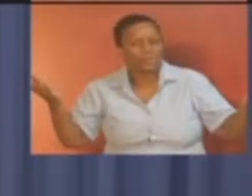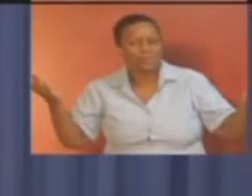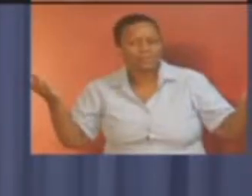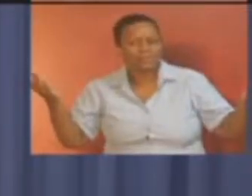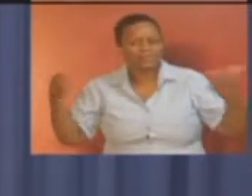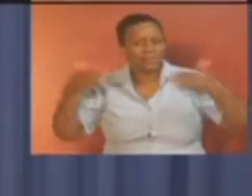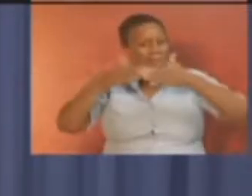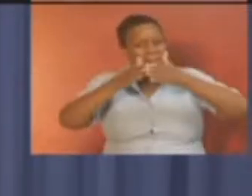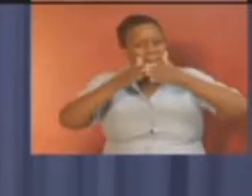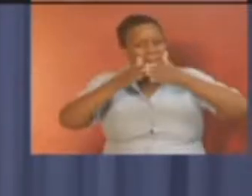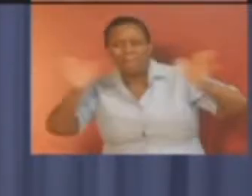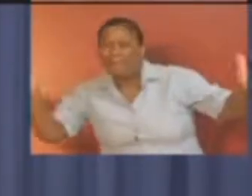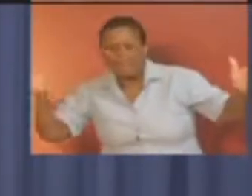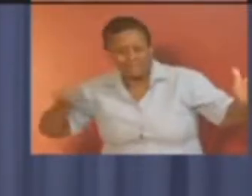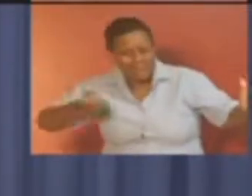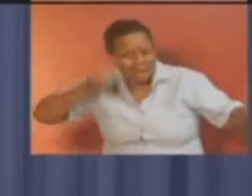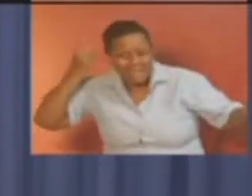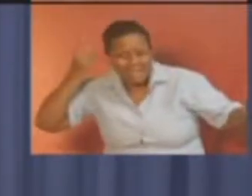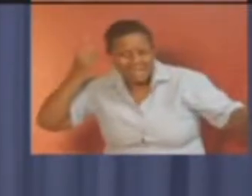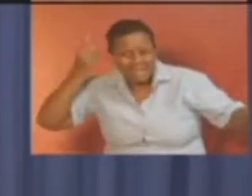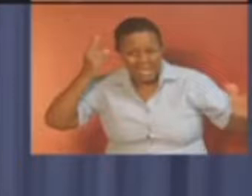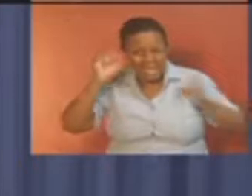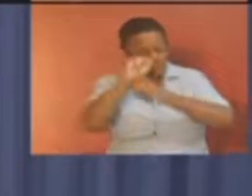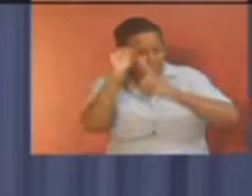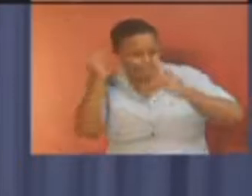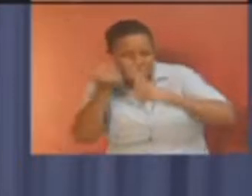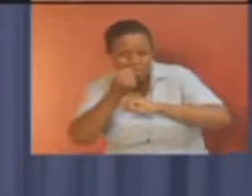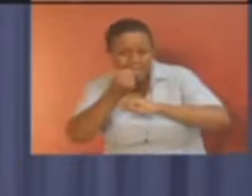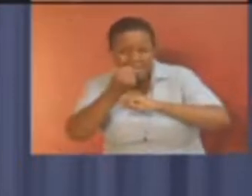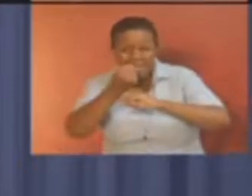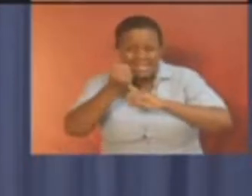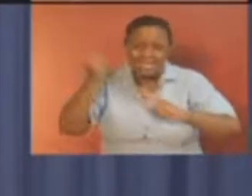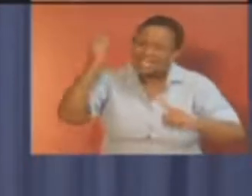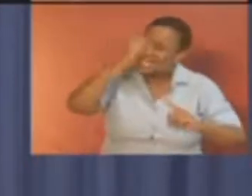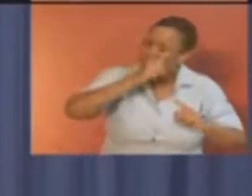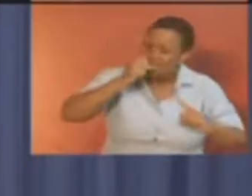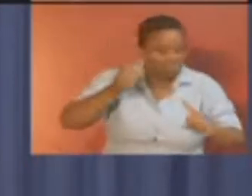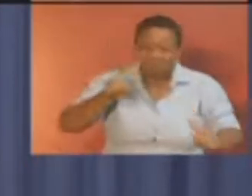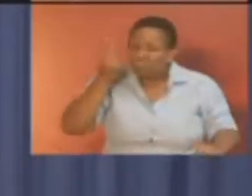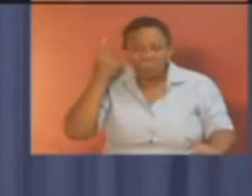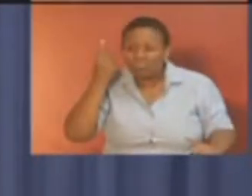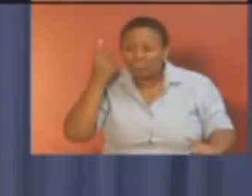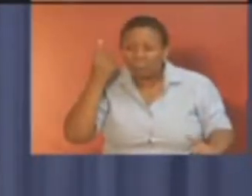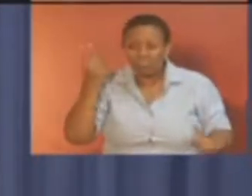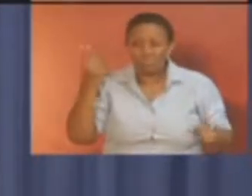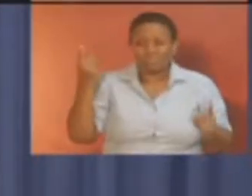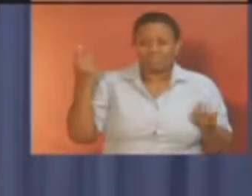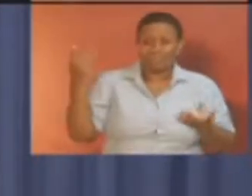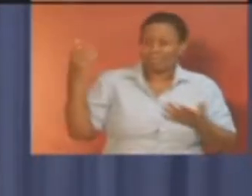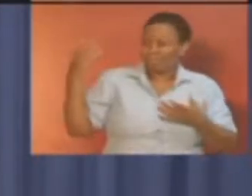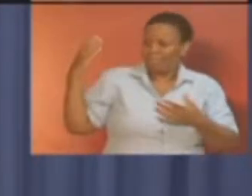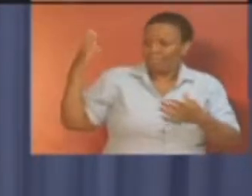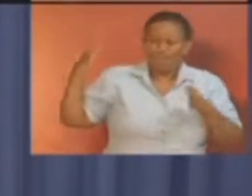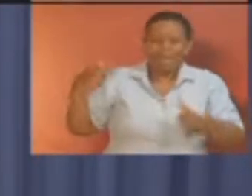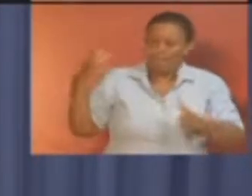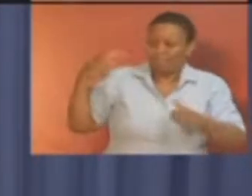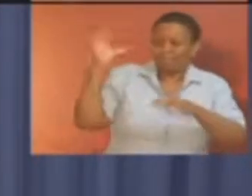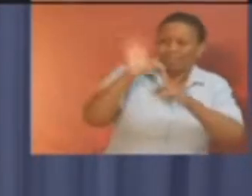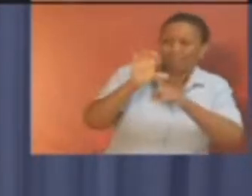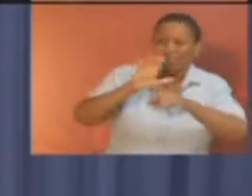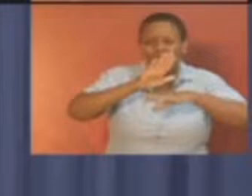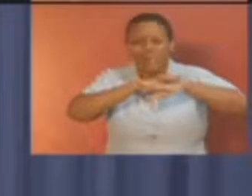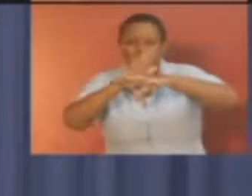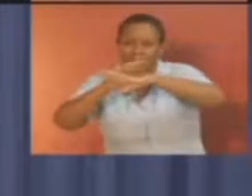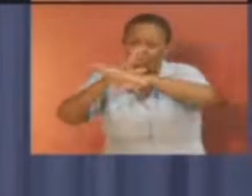severe this is, but also how important their role is in combating this virus. People on Brian